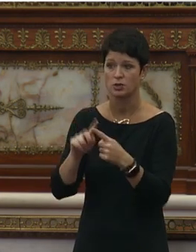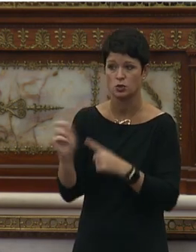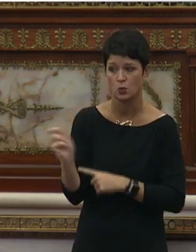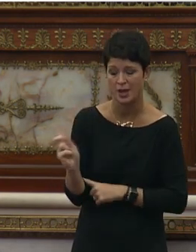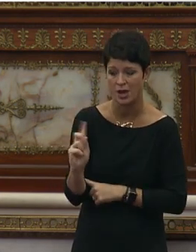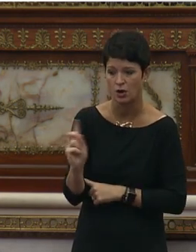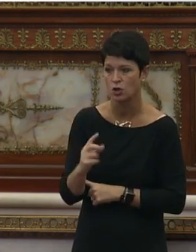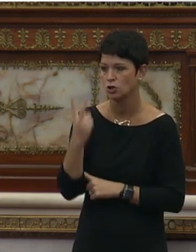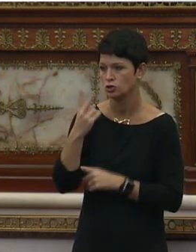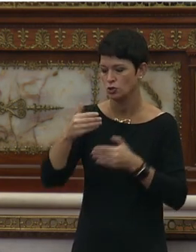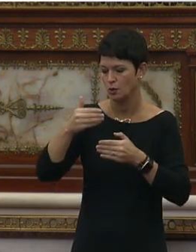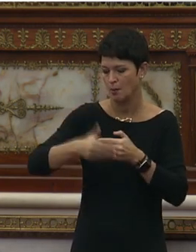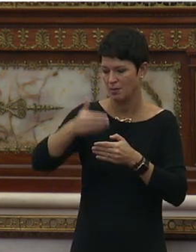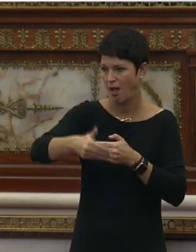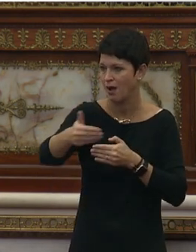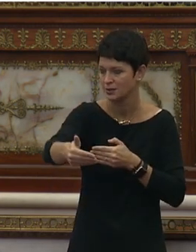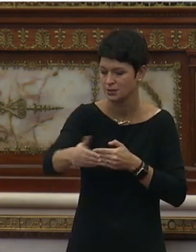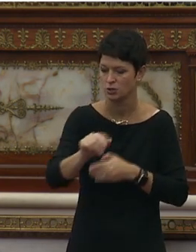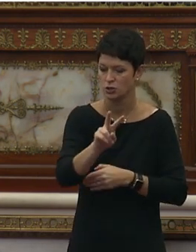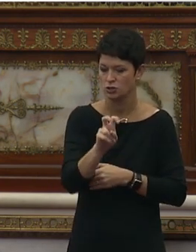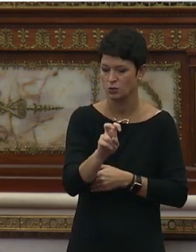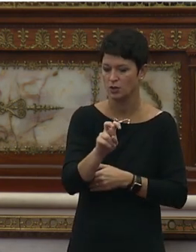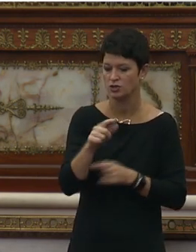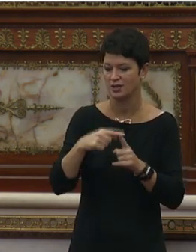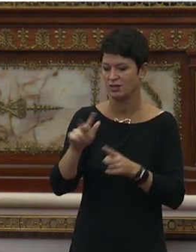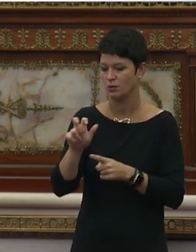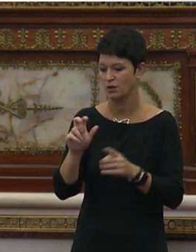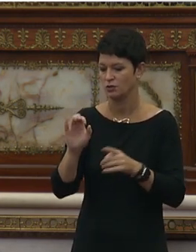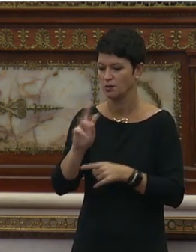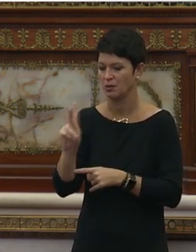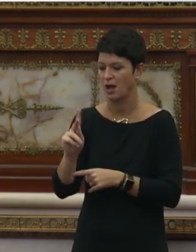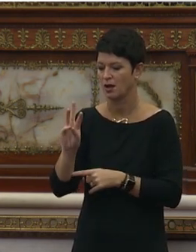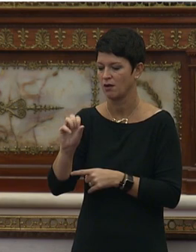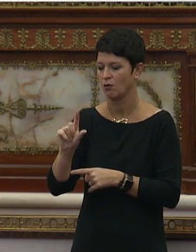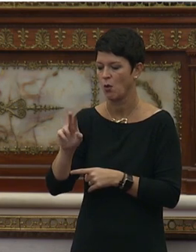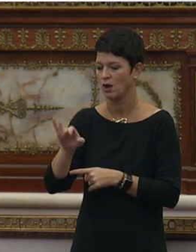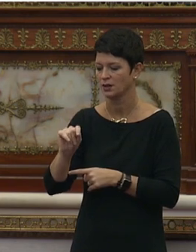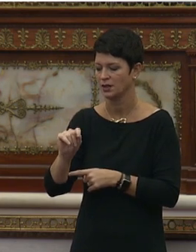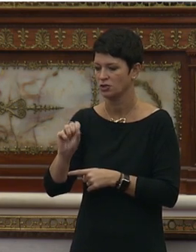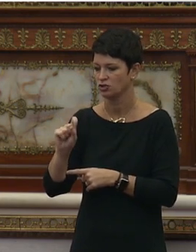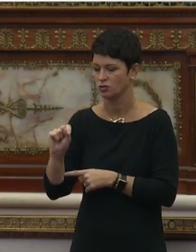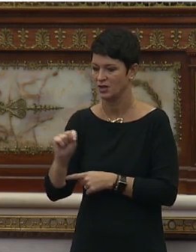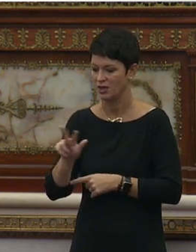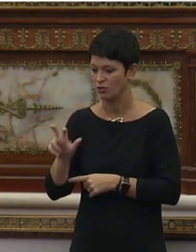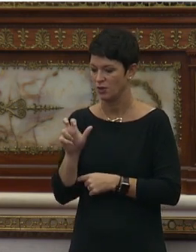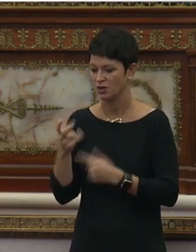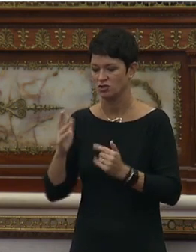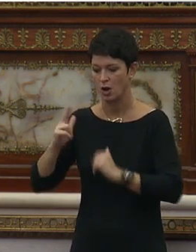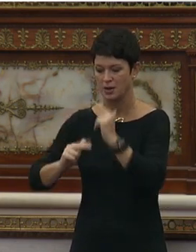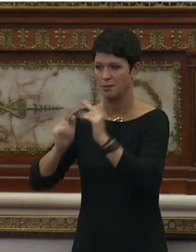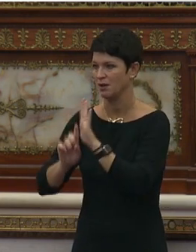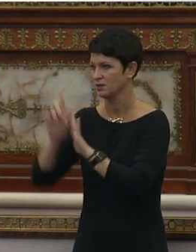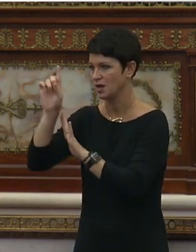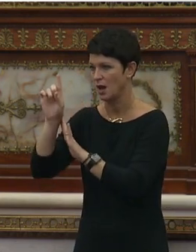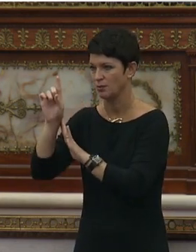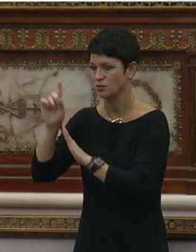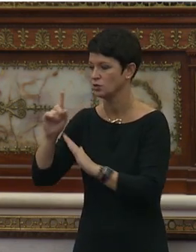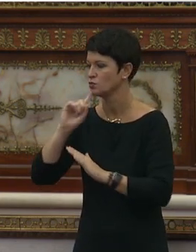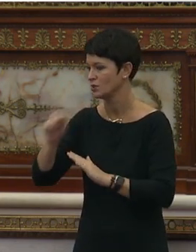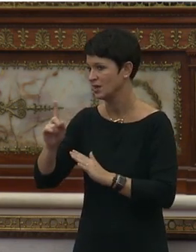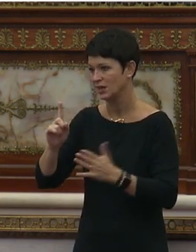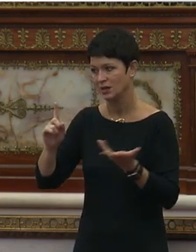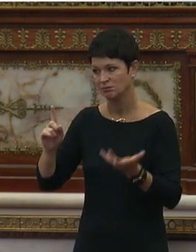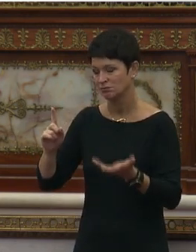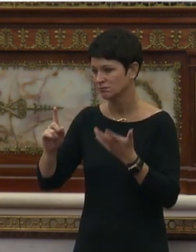only to two blocks, the 200 and 300 blocks of Walnut. The 300 block is already built up, so as a practical matter, it's